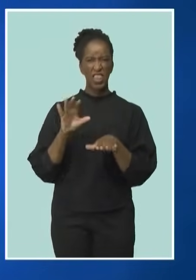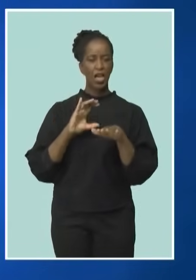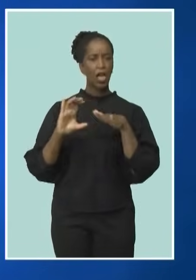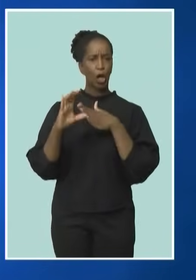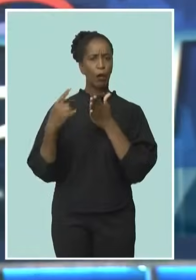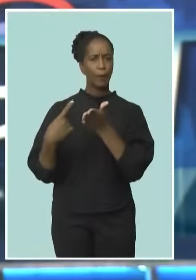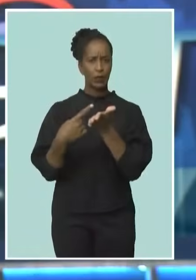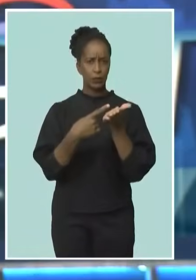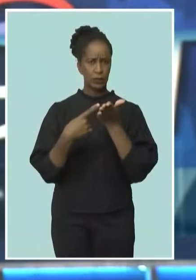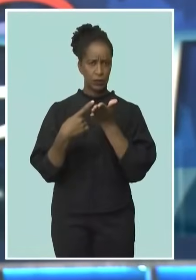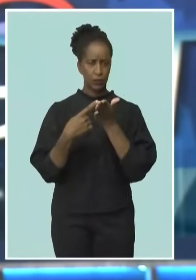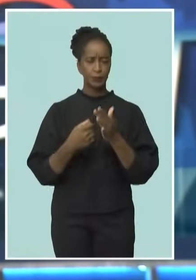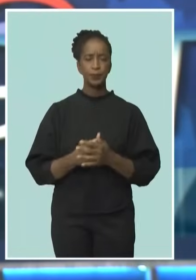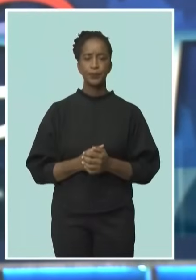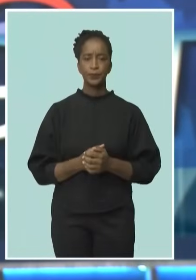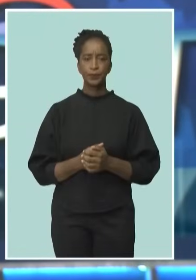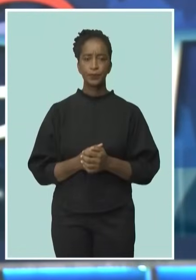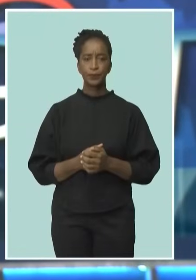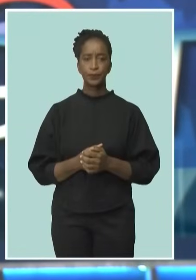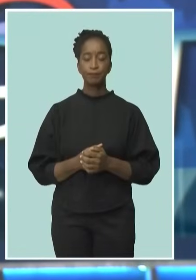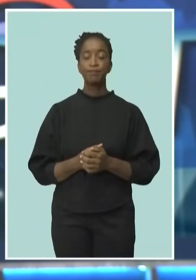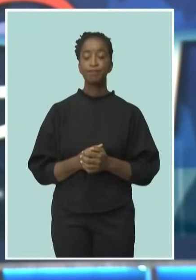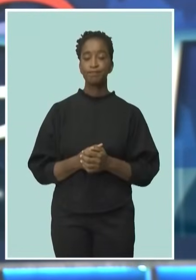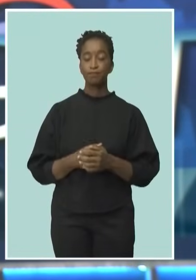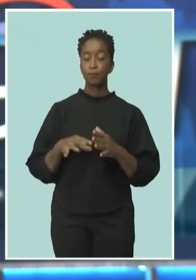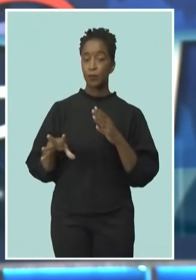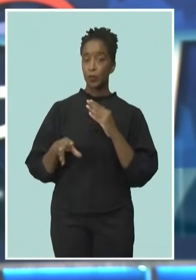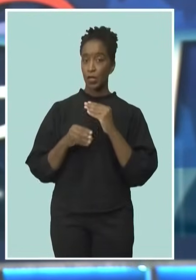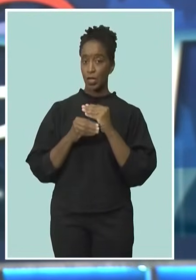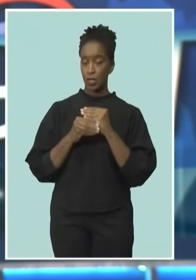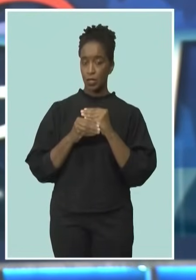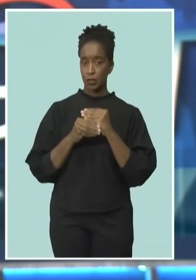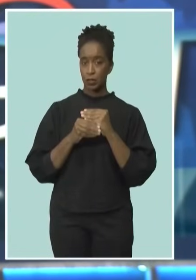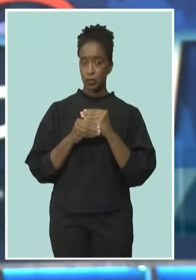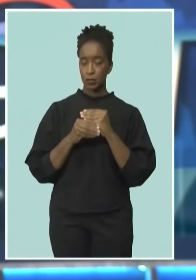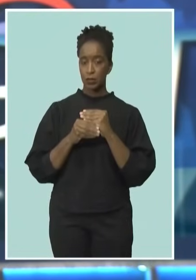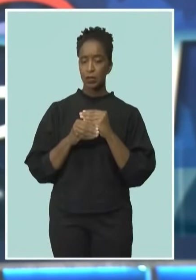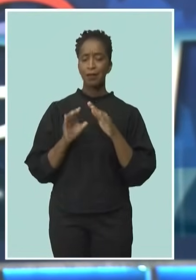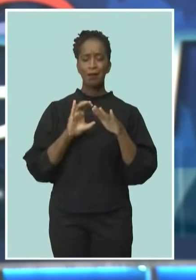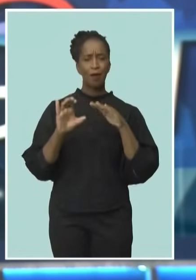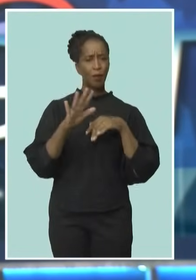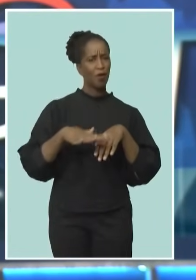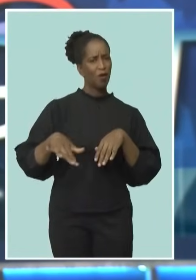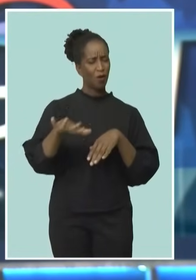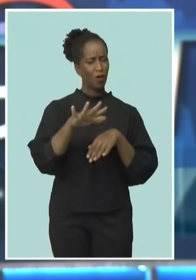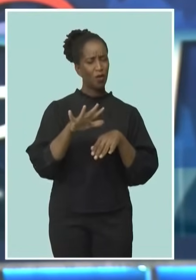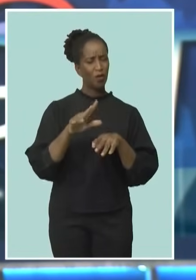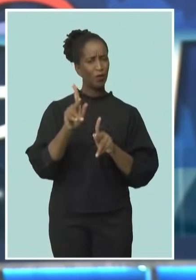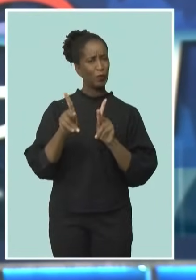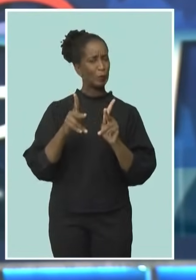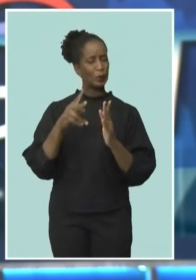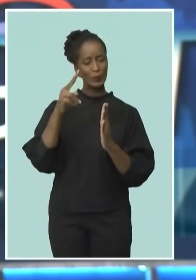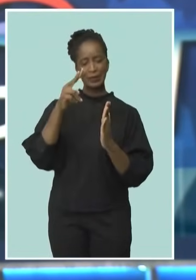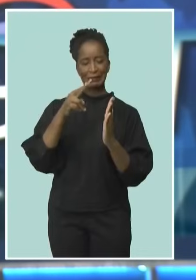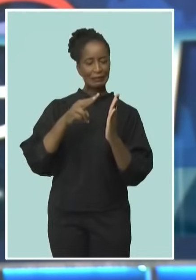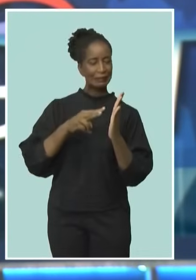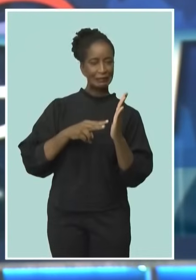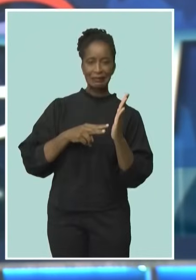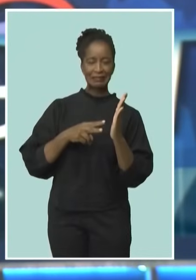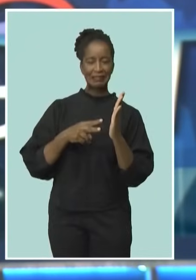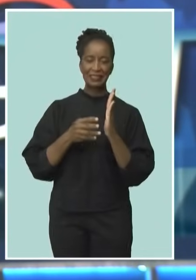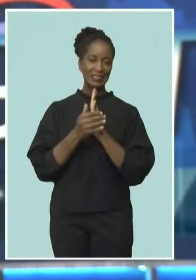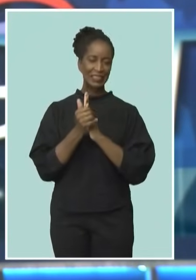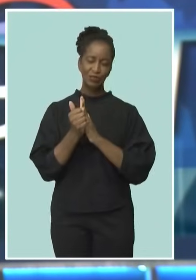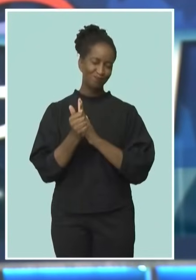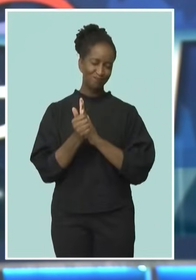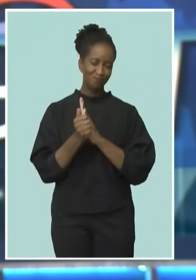Mm-hmm. Well, Dr. Weeks adds there is a literacy problem throughout the Caribbean, and she urges all to document their writings